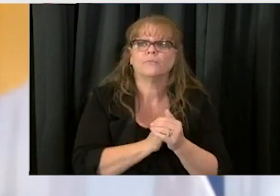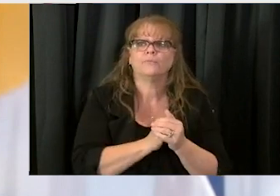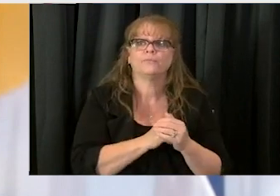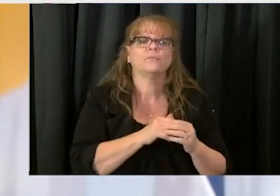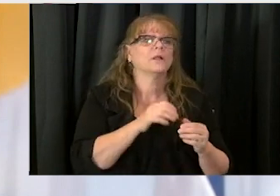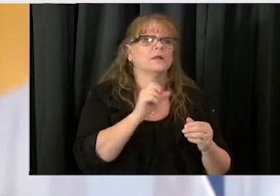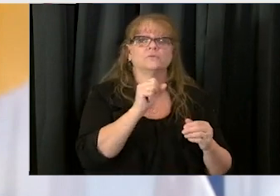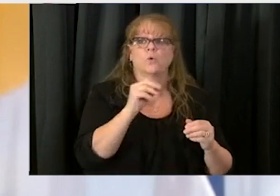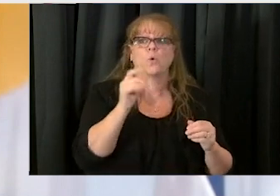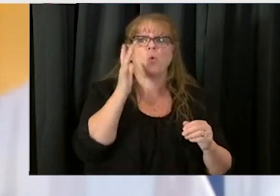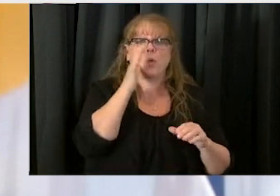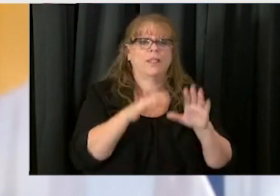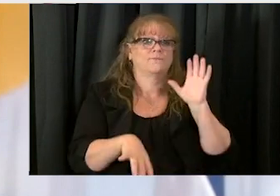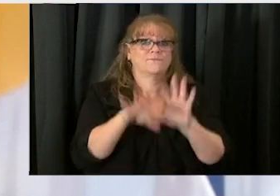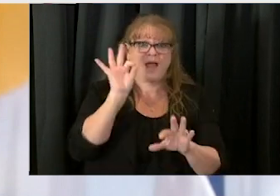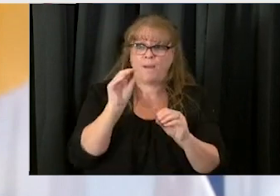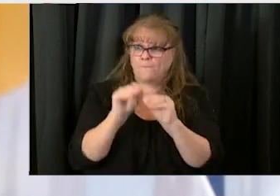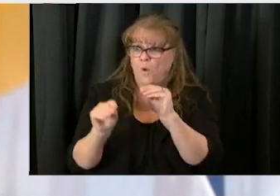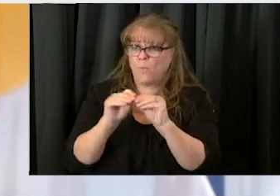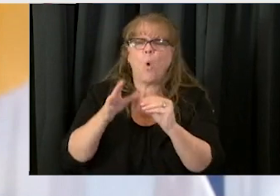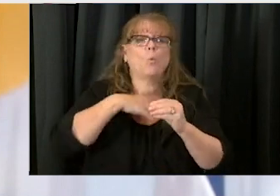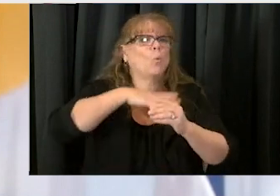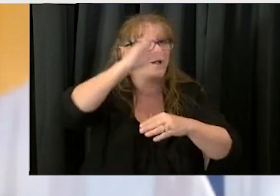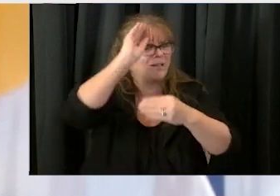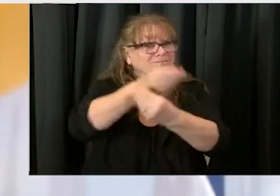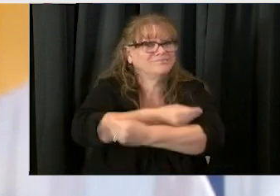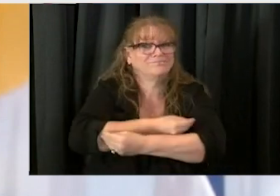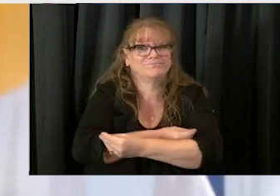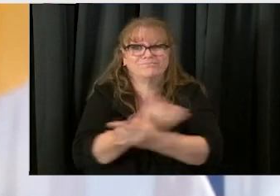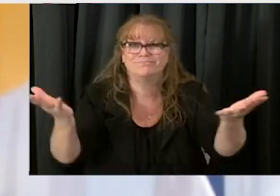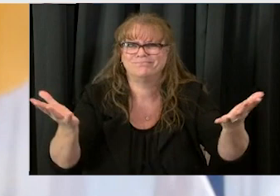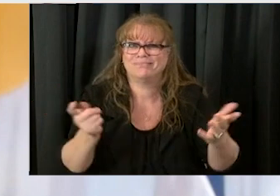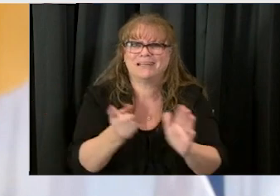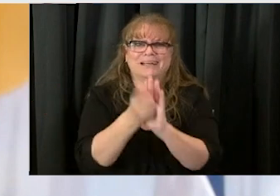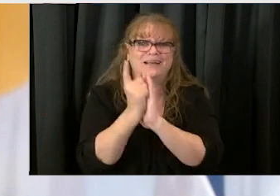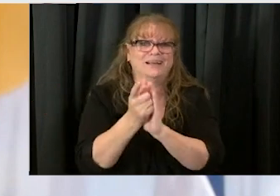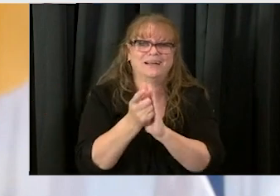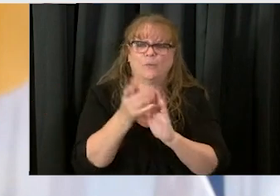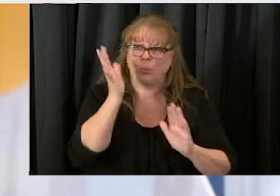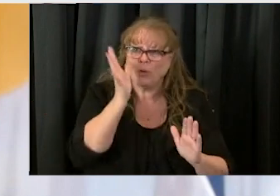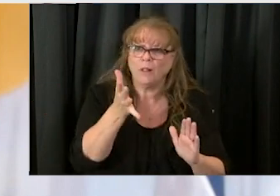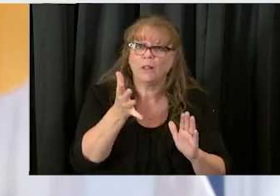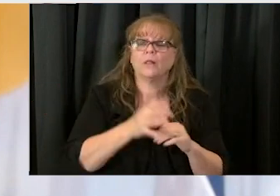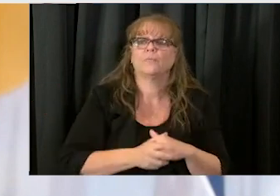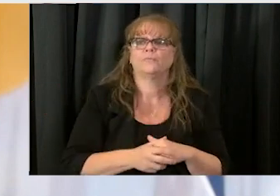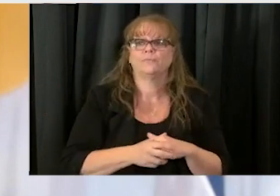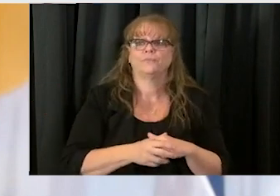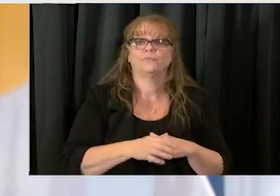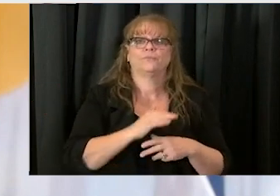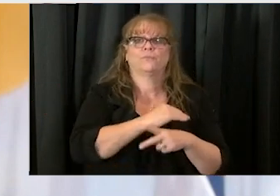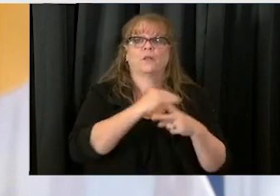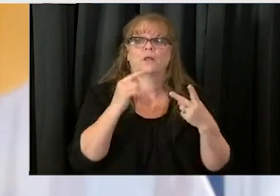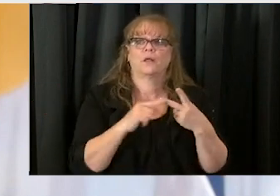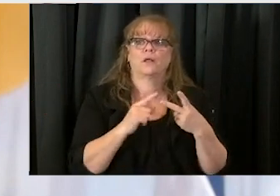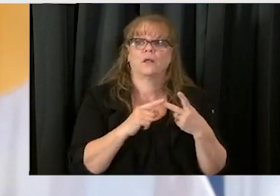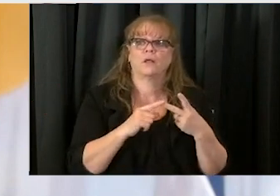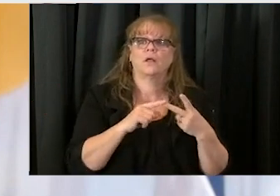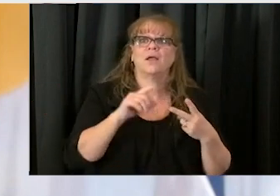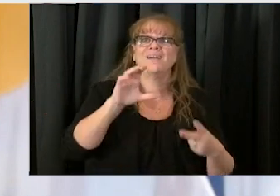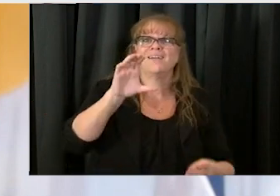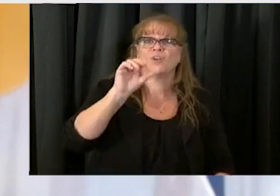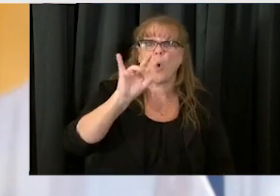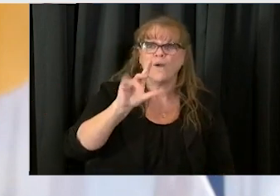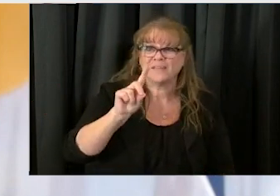question, so there is a very high level of coronavirus present in the entire country, many states experiencing